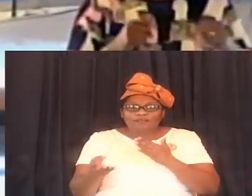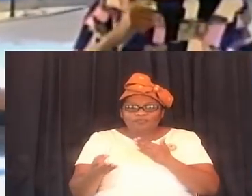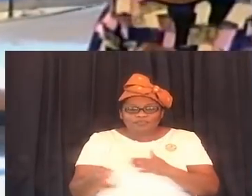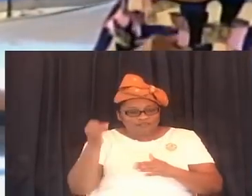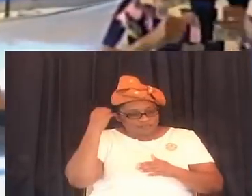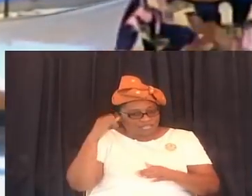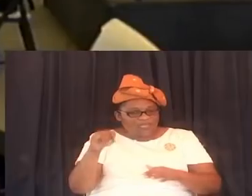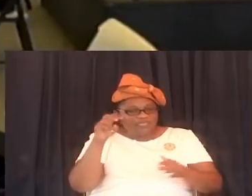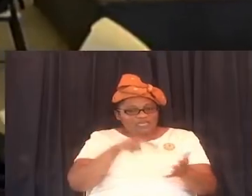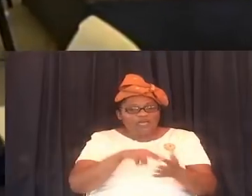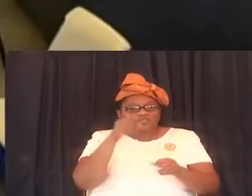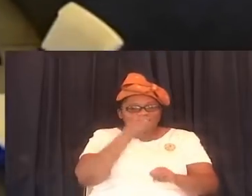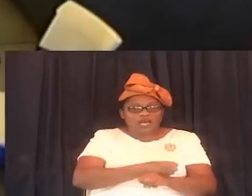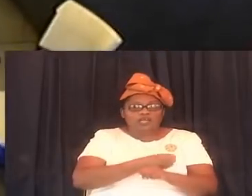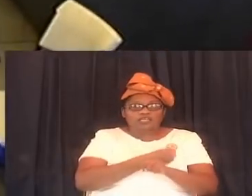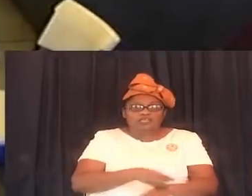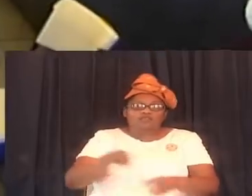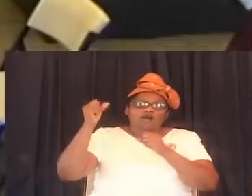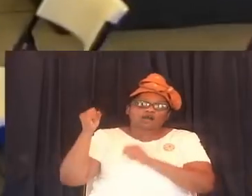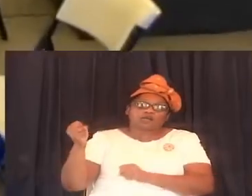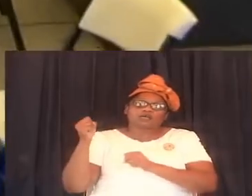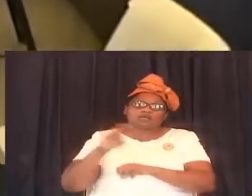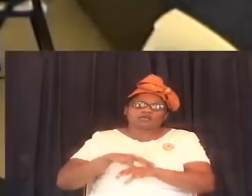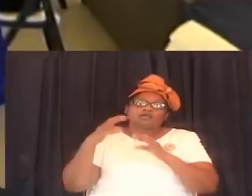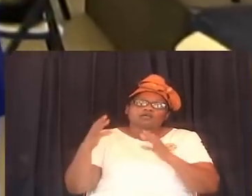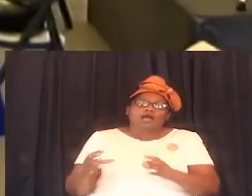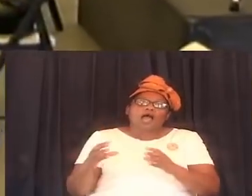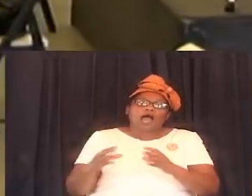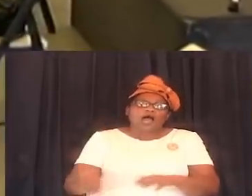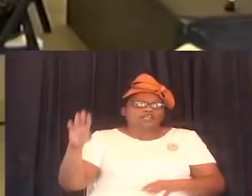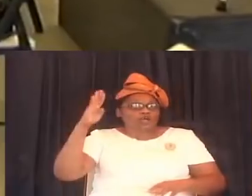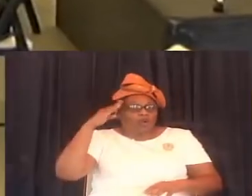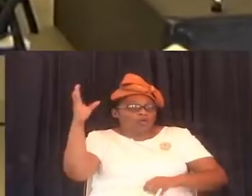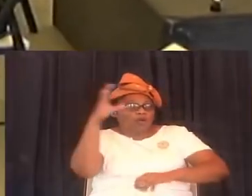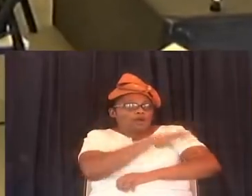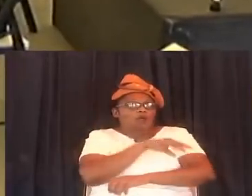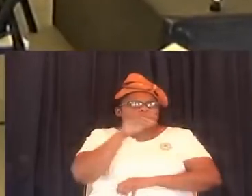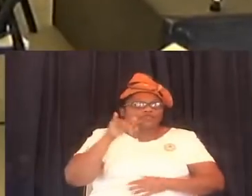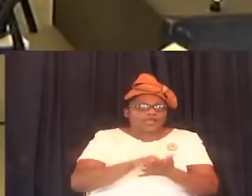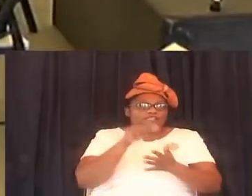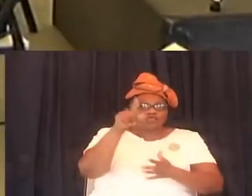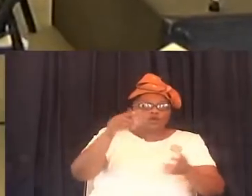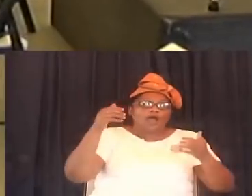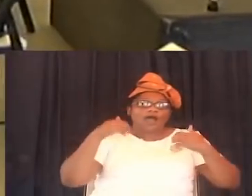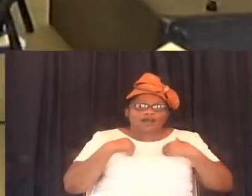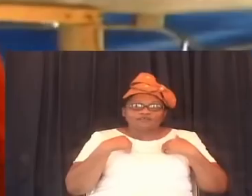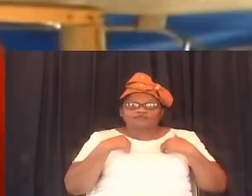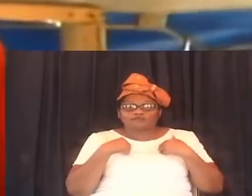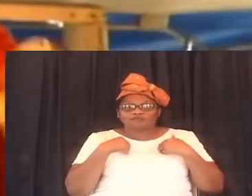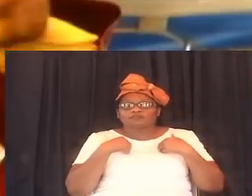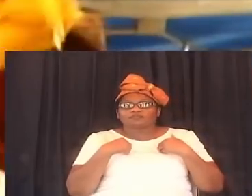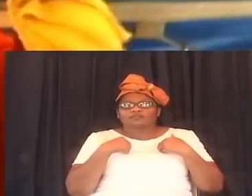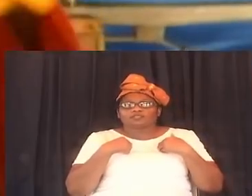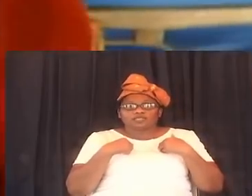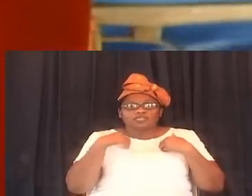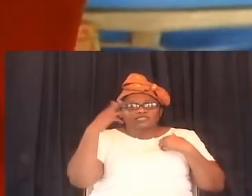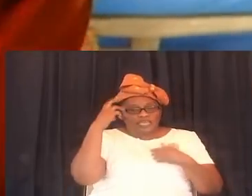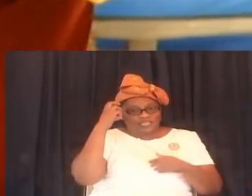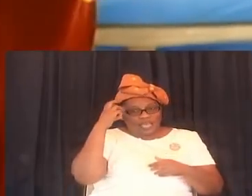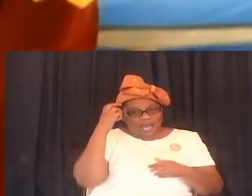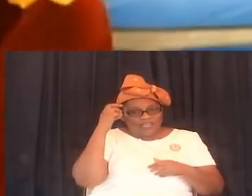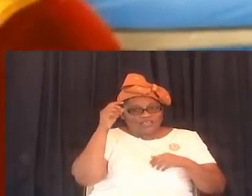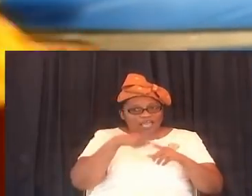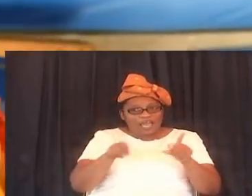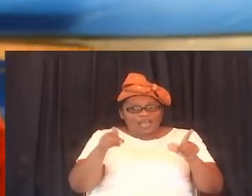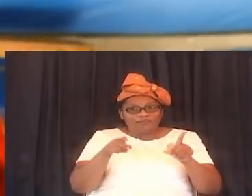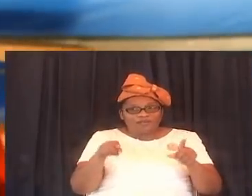fail. Well, if you're standing on the solid rock, and you know the power that you've got, you can say,